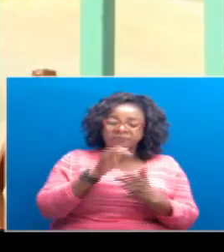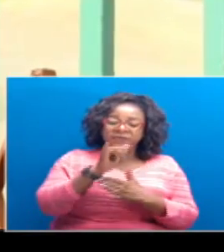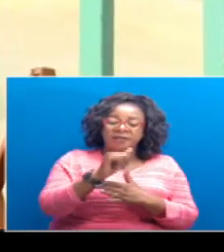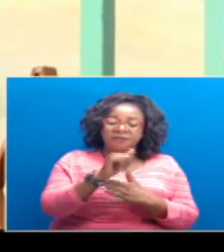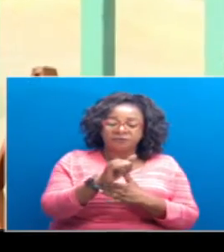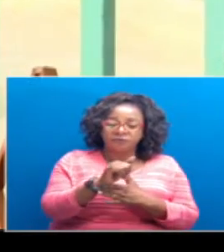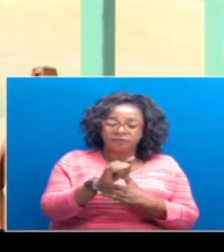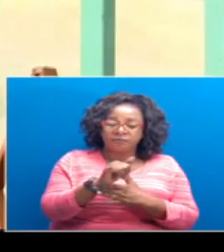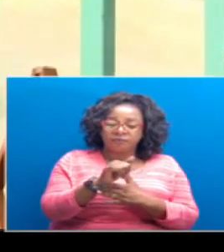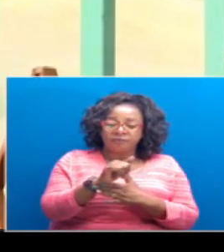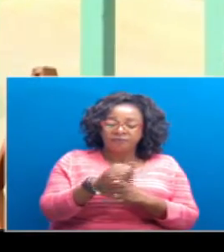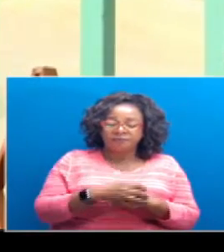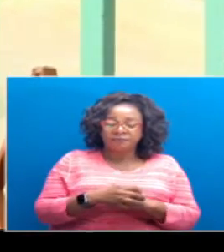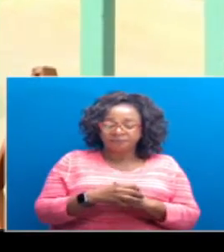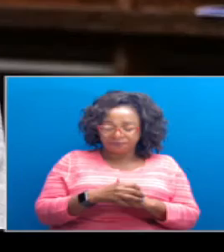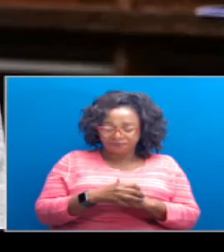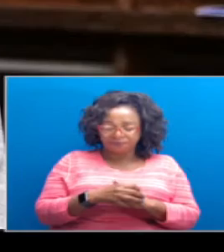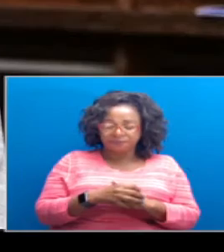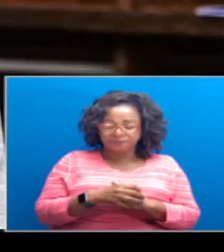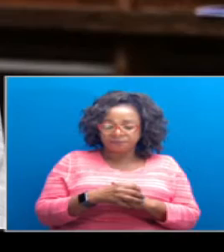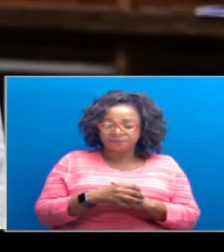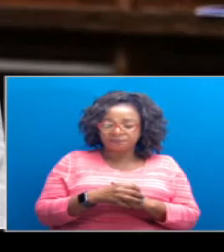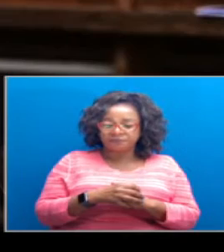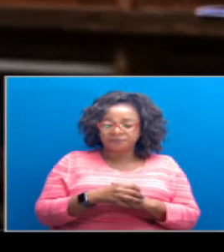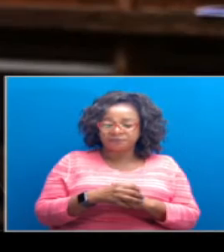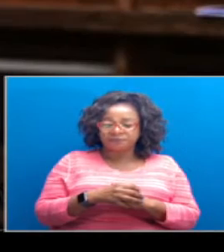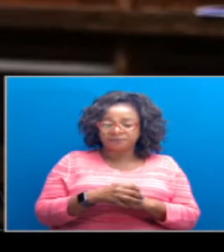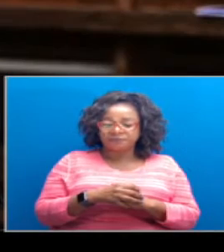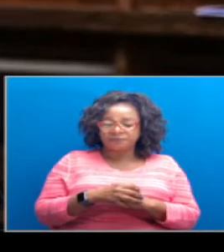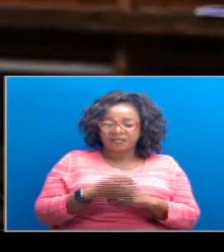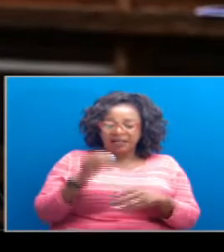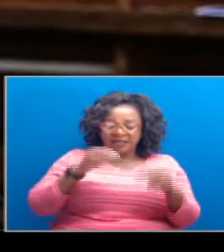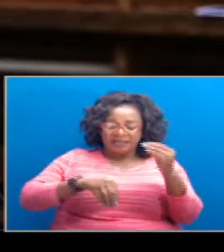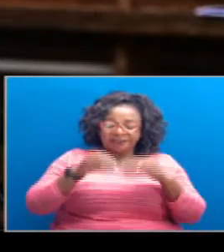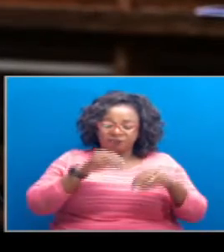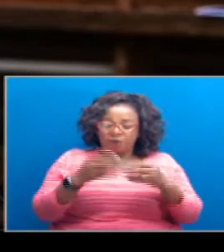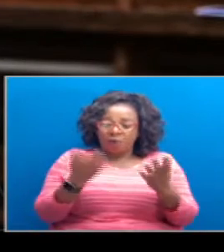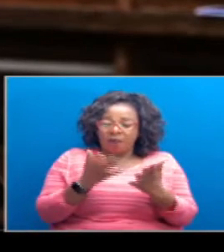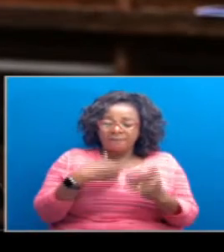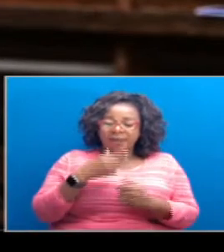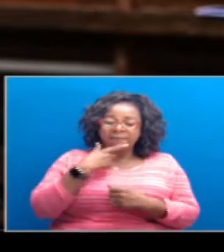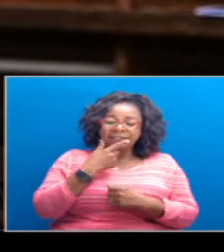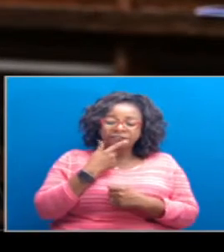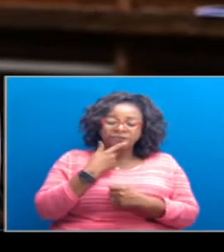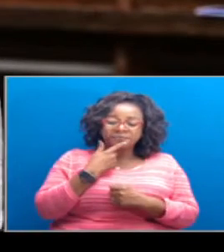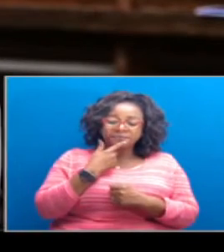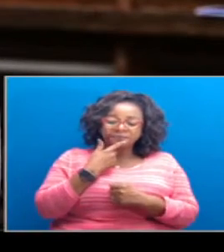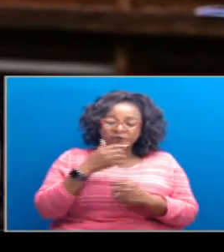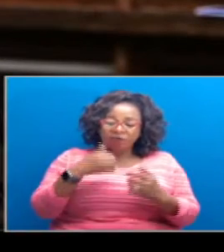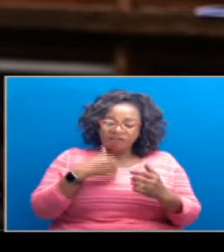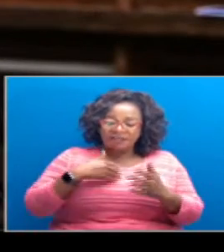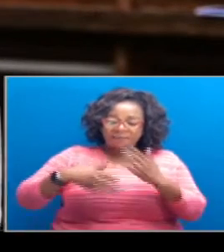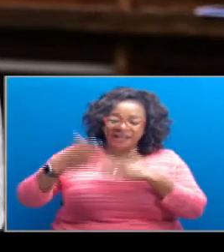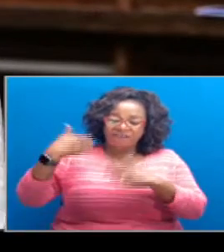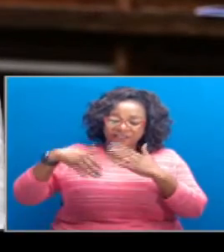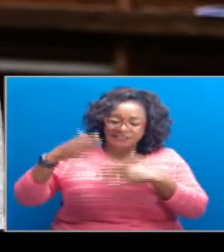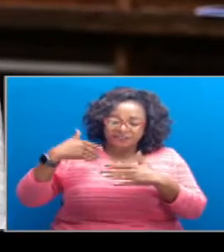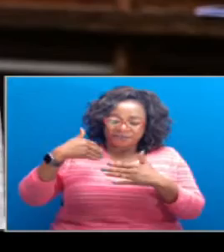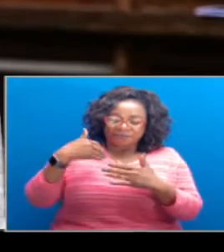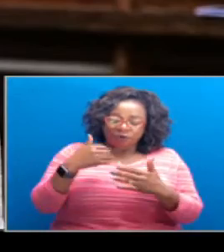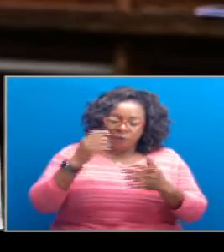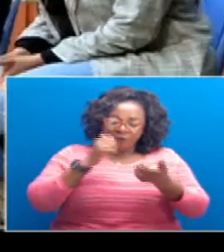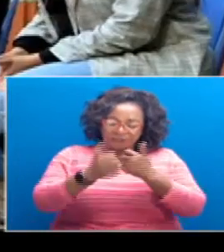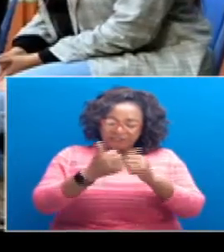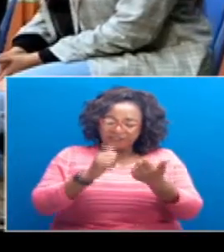heal this particular water resource. This is an election, like I mentioned, where we've had previous rivals now again